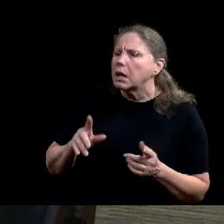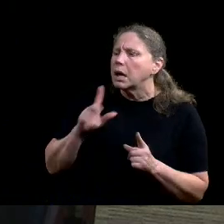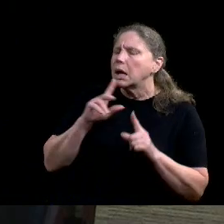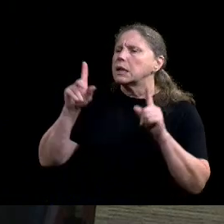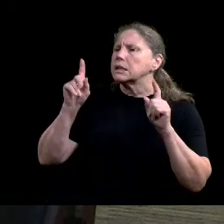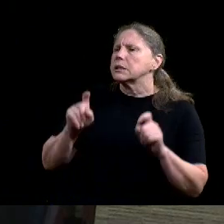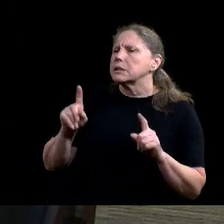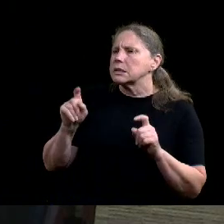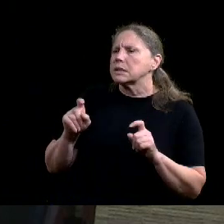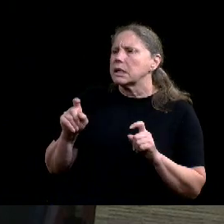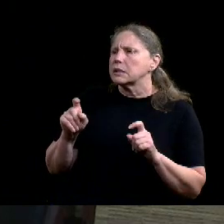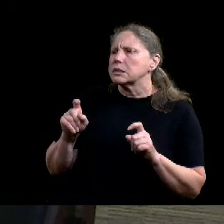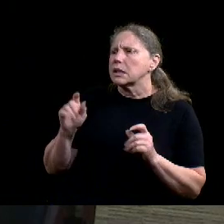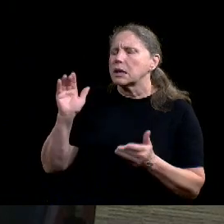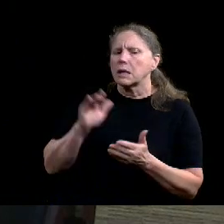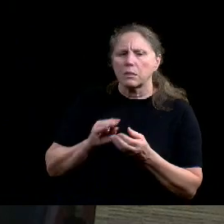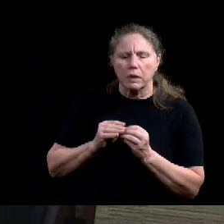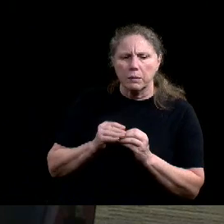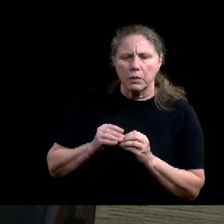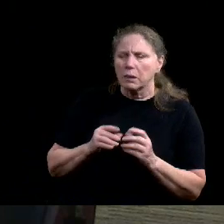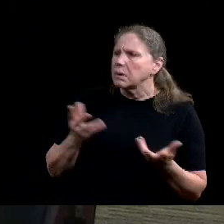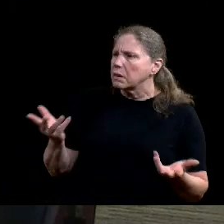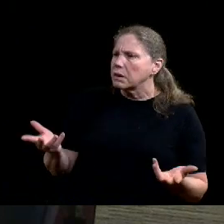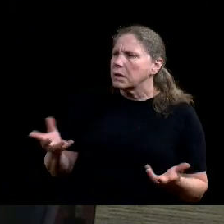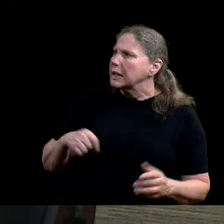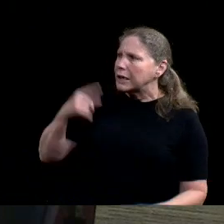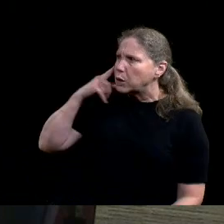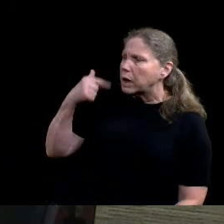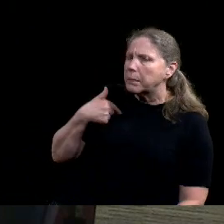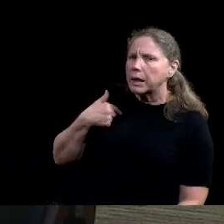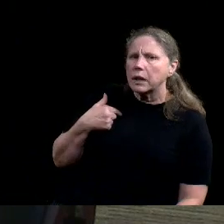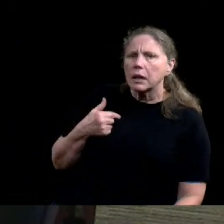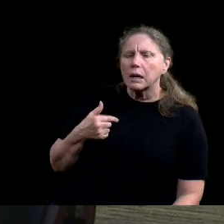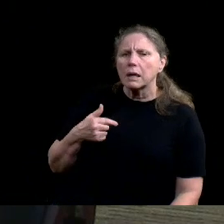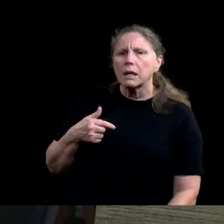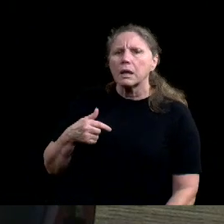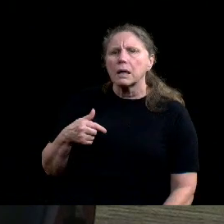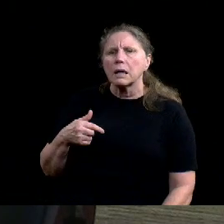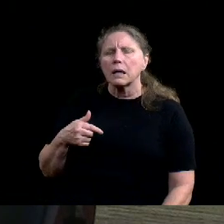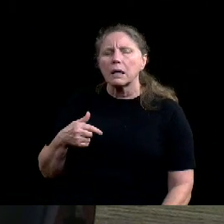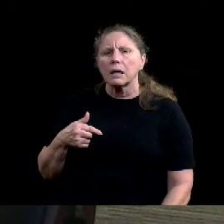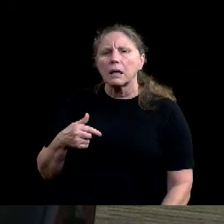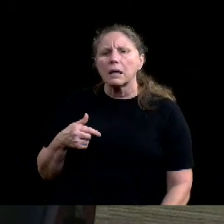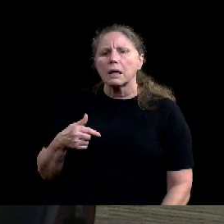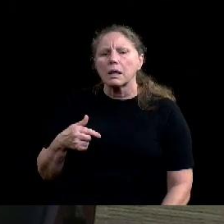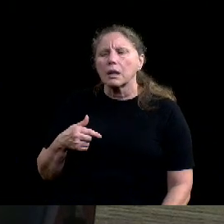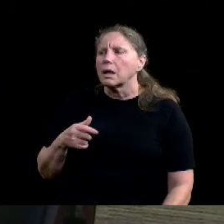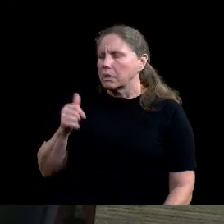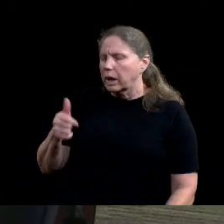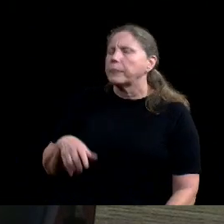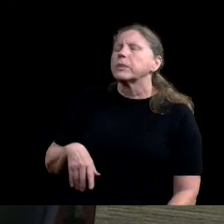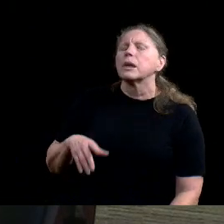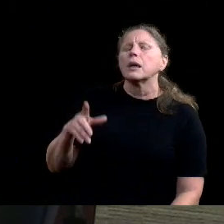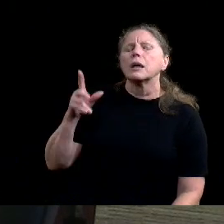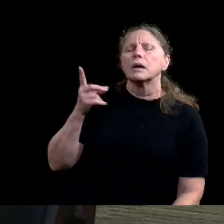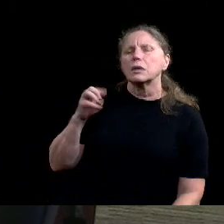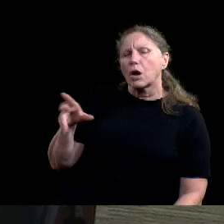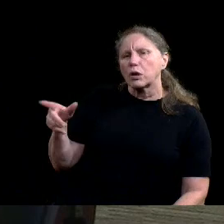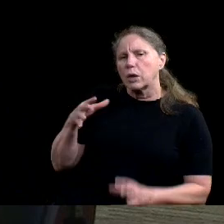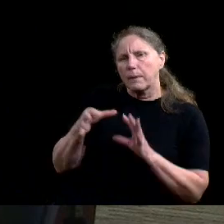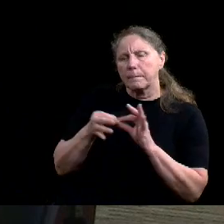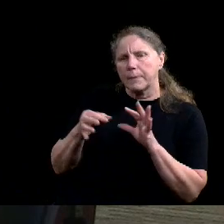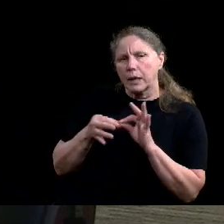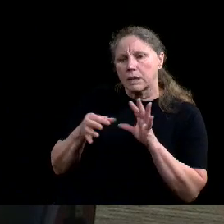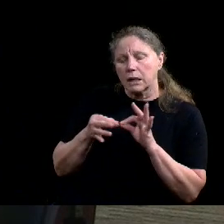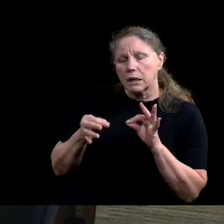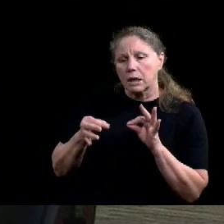Can you hear me? Yes, go ahead. Sorry. Dr. Griggs, you mentioned because we have a low prevalence so far, the